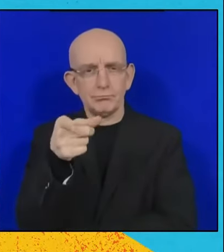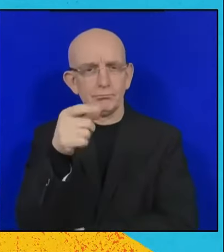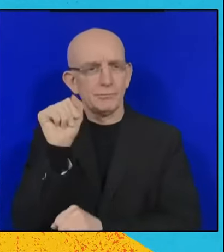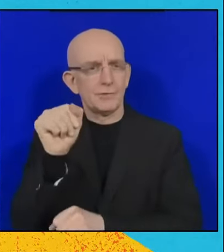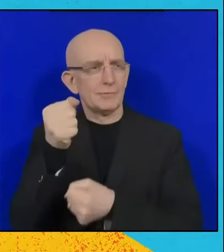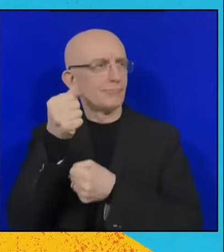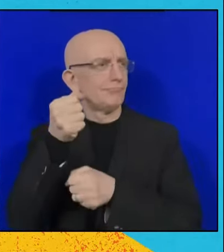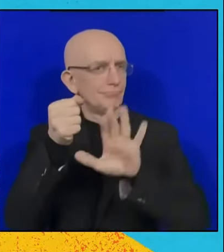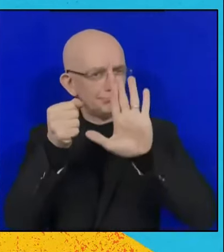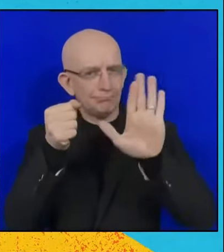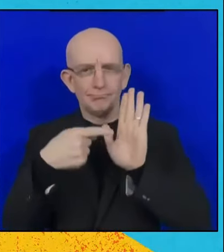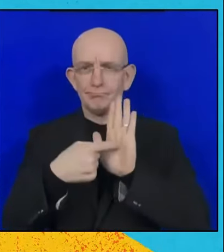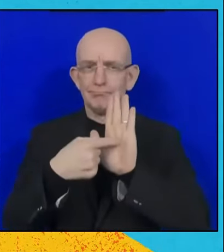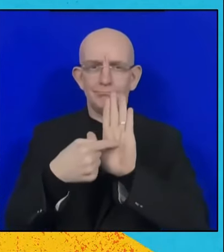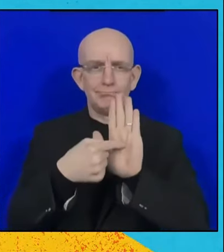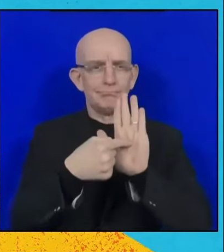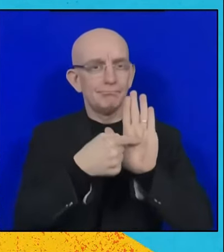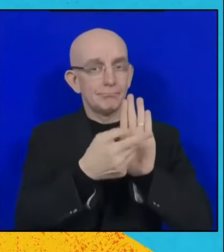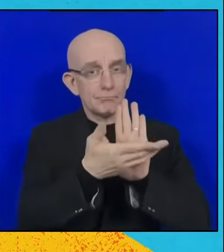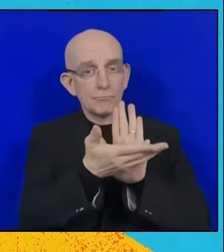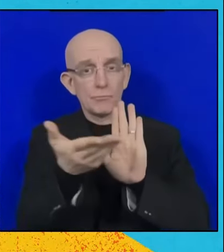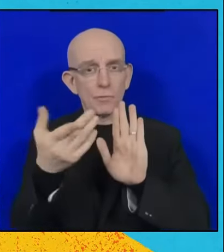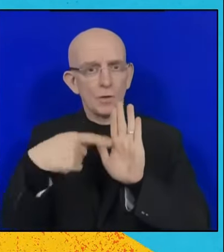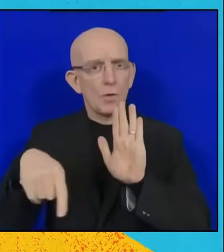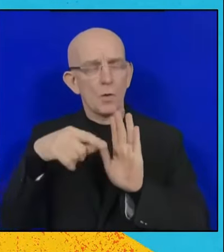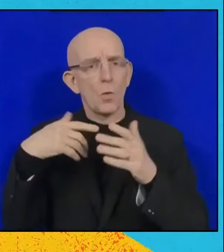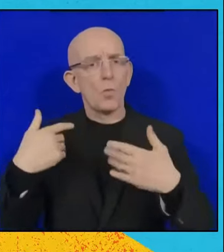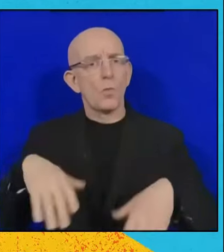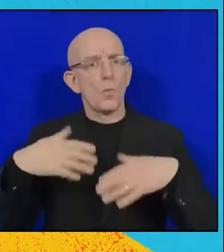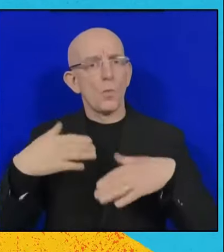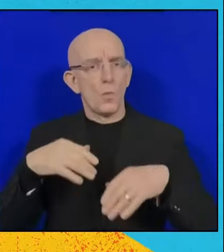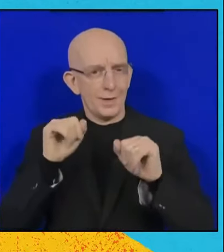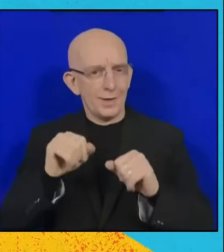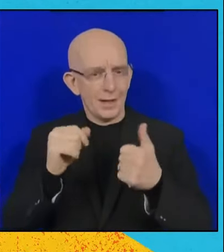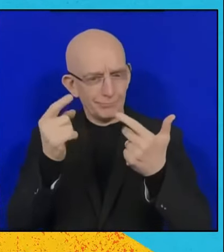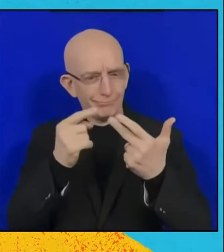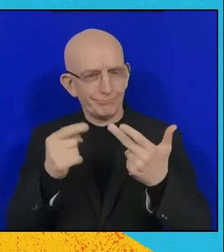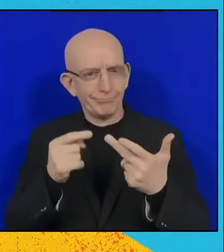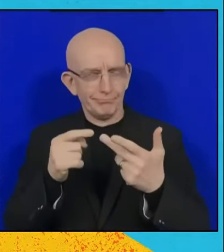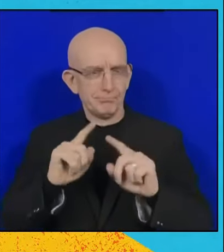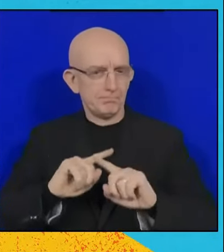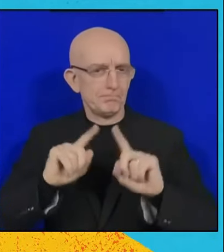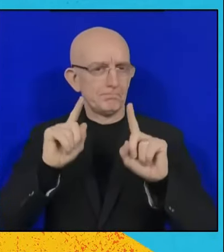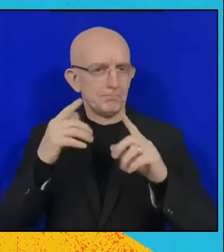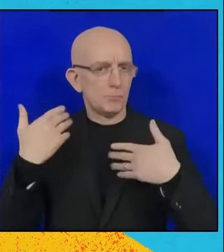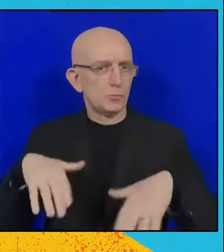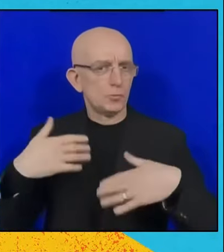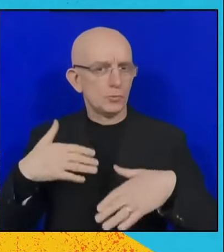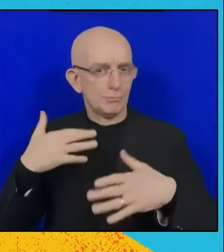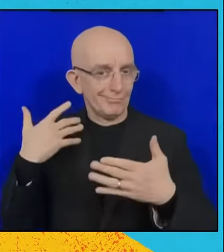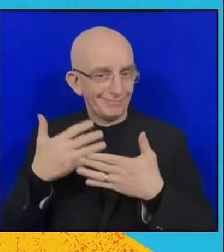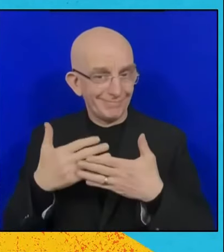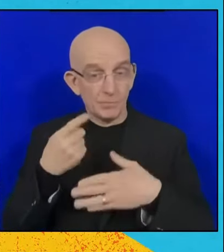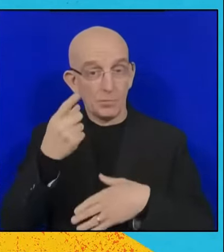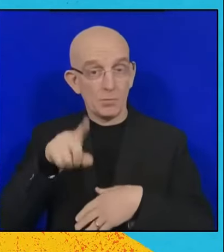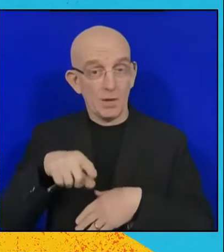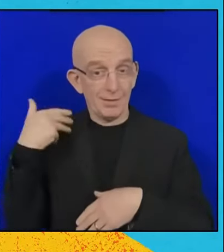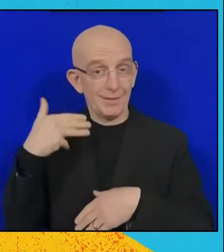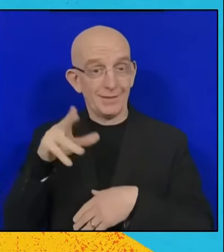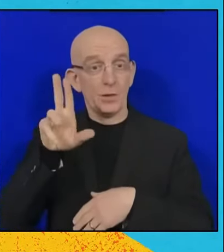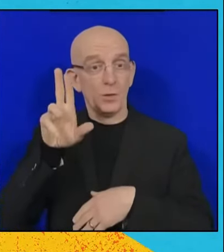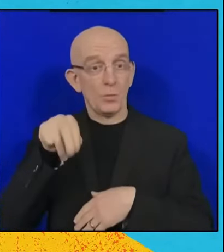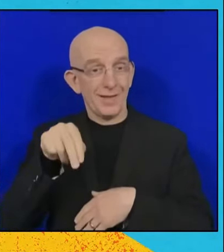just last month, the UN General Assembly passed by consensus a resolution requesting the International